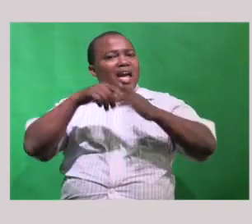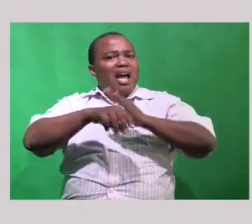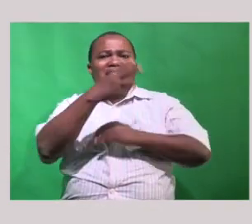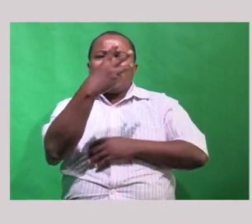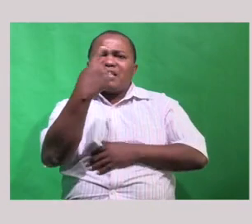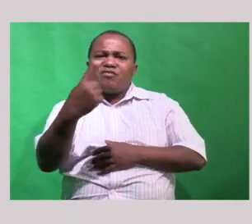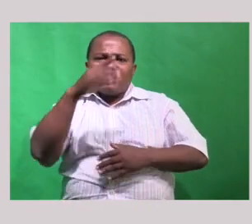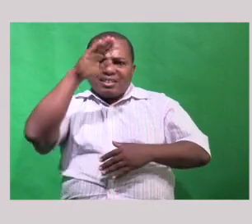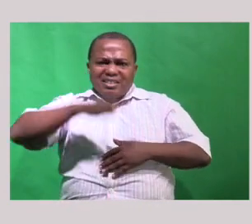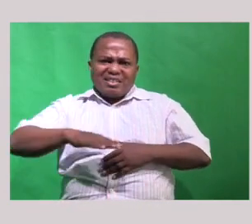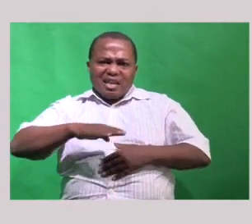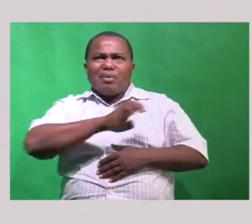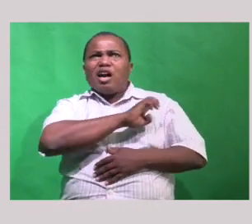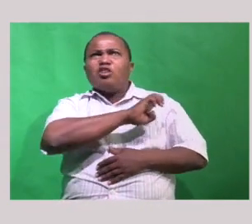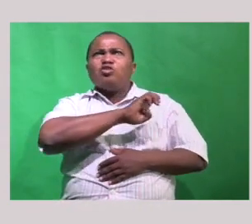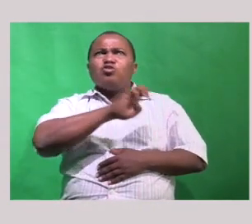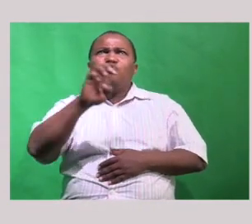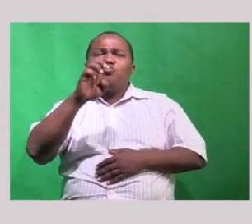December